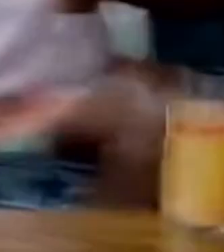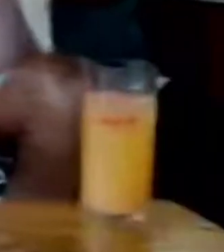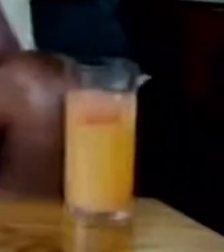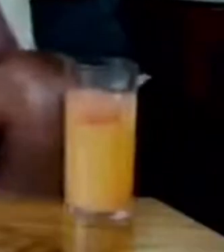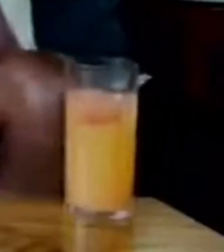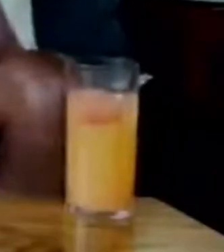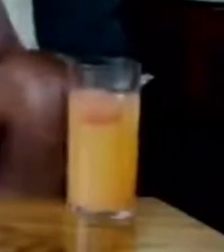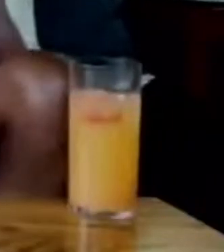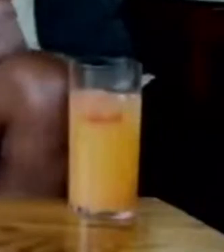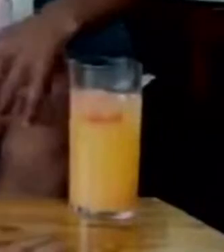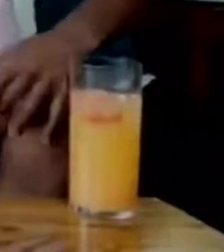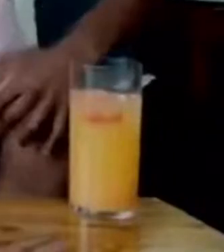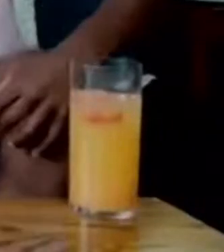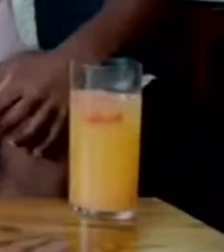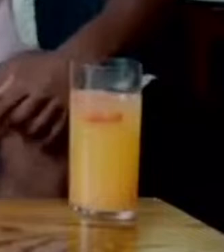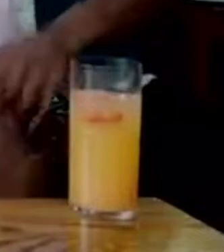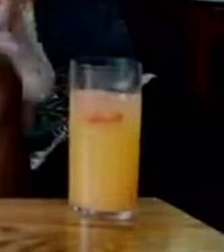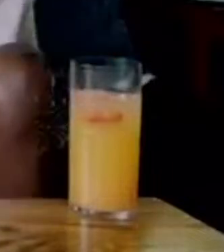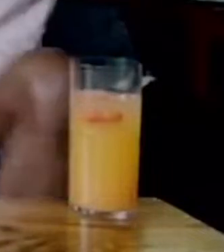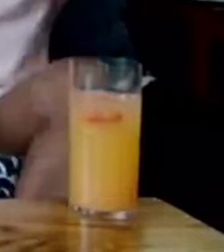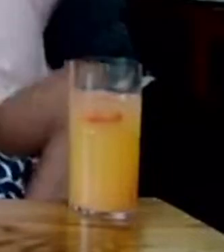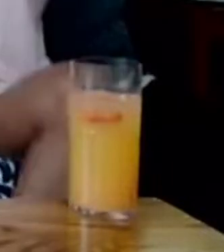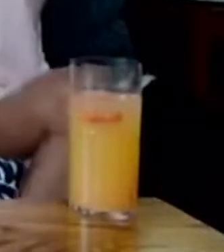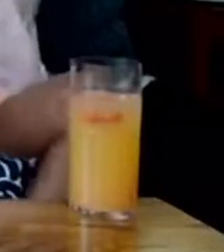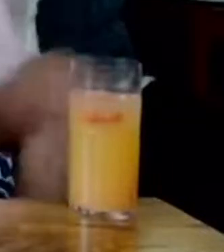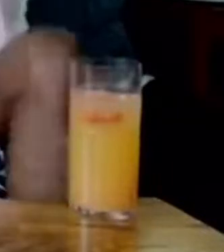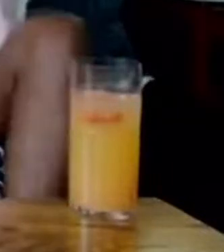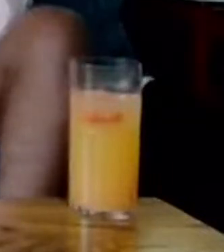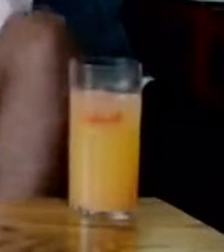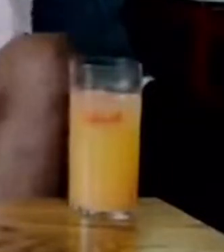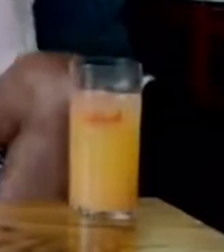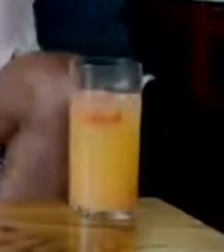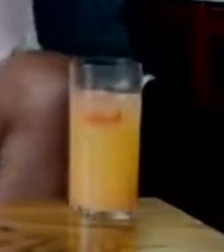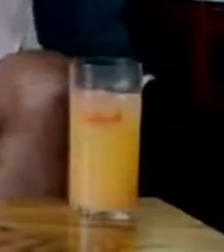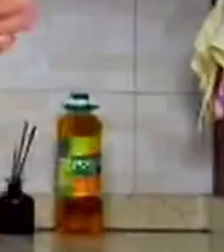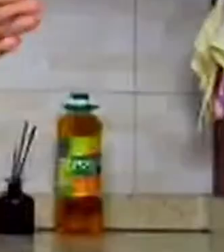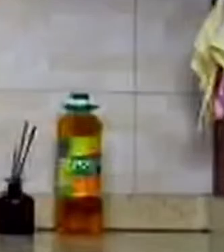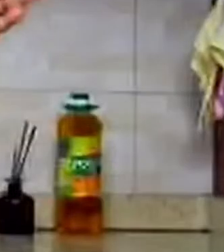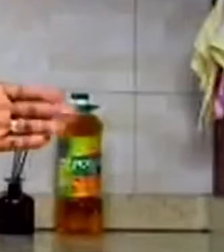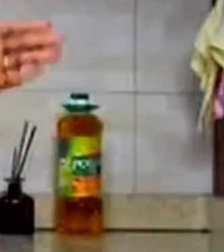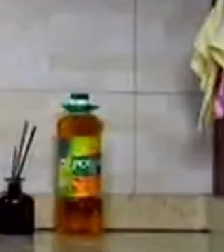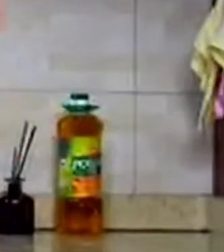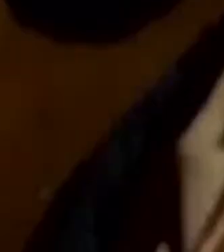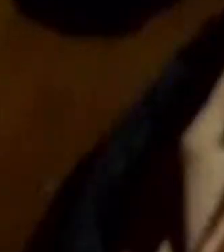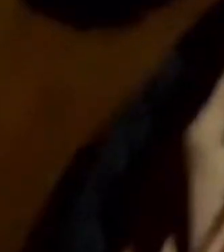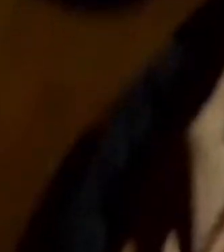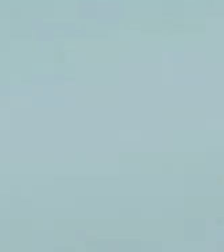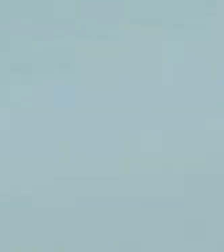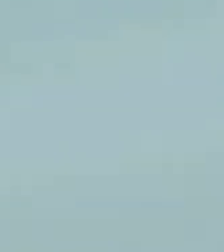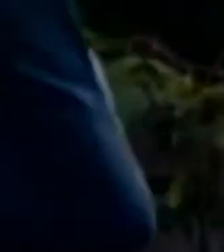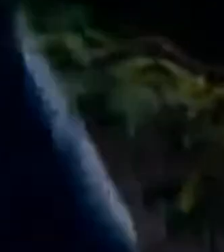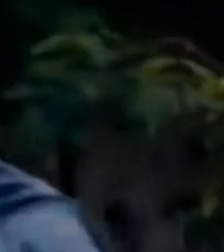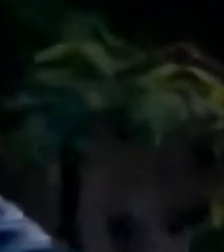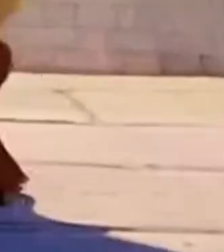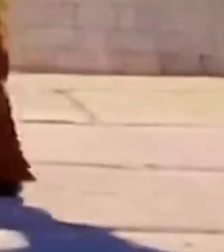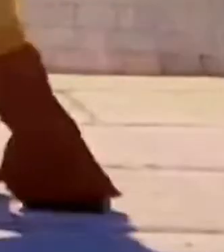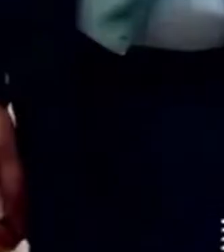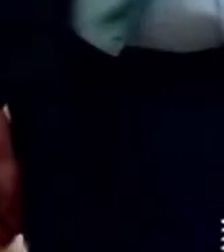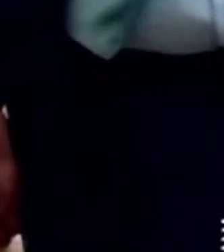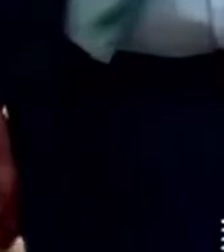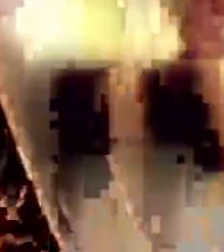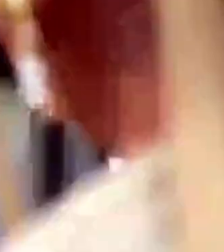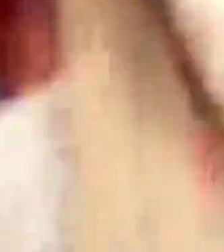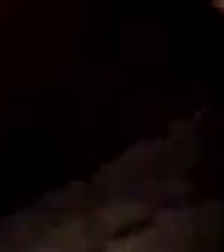Settle in with over 720 hours of the best entertainment on the continent. Triple drum roll. We've got everything,